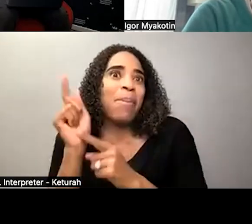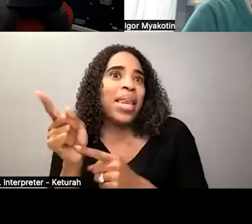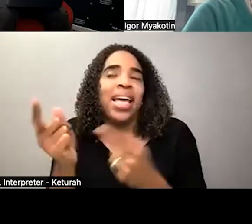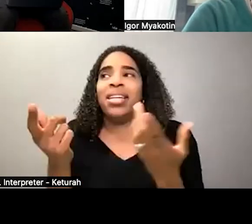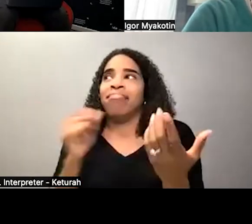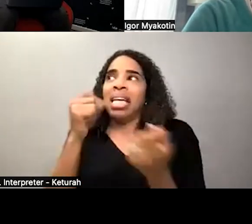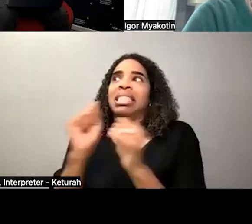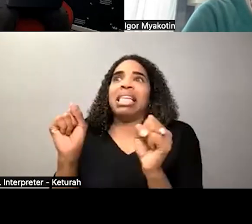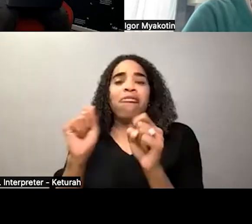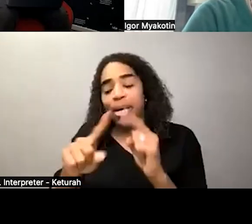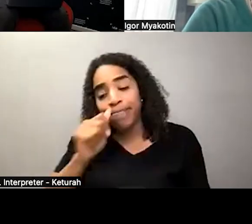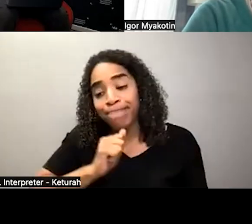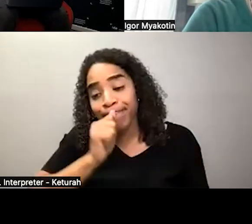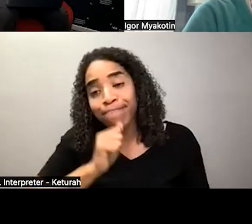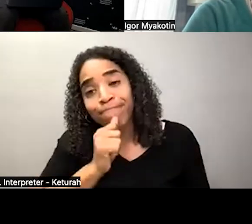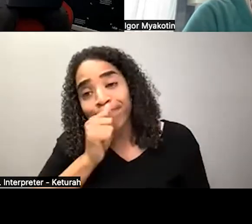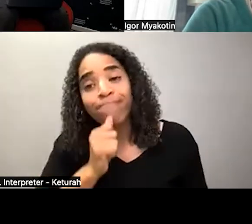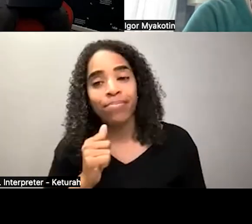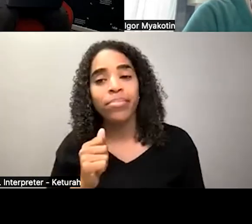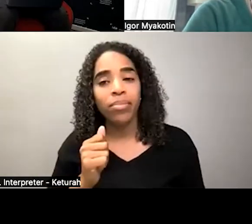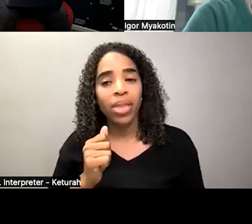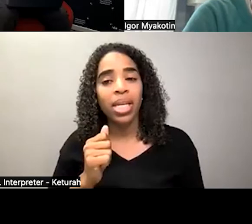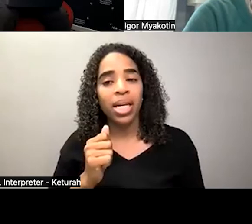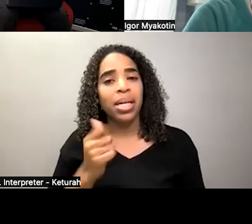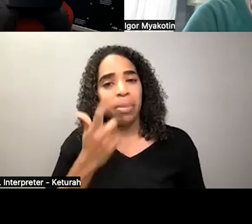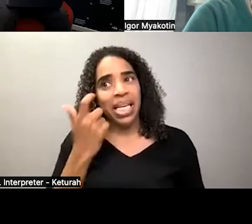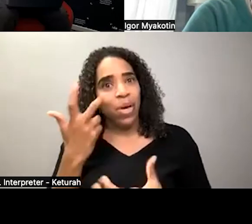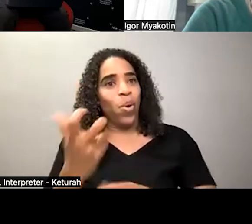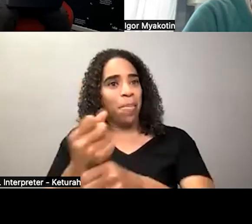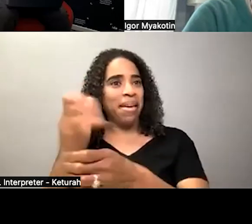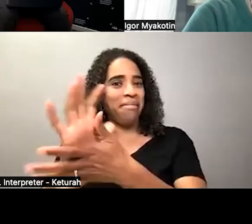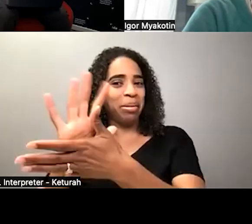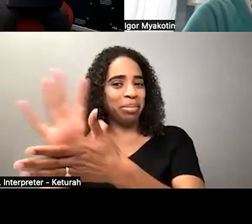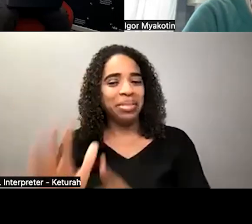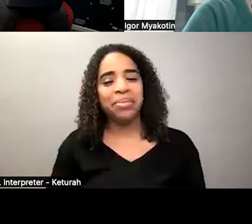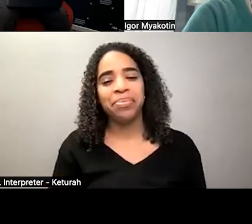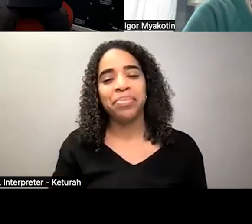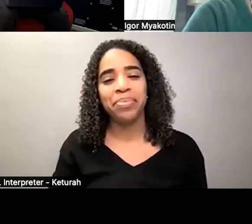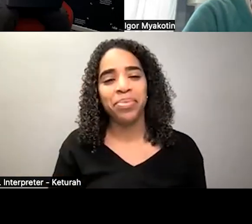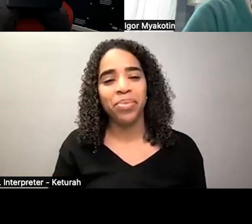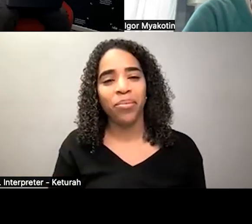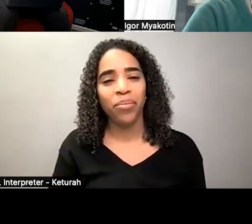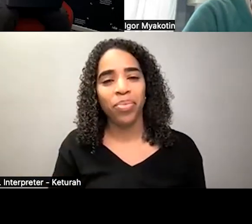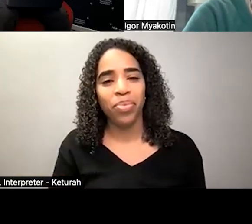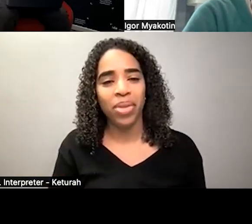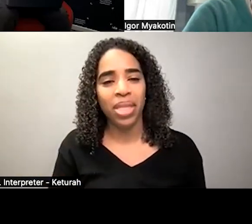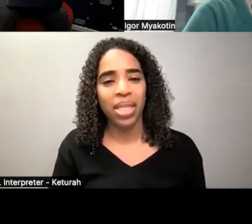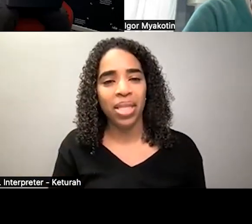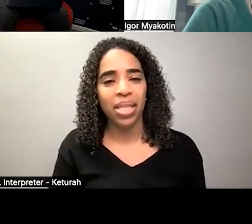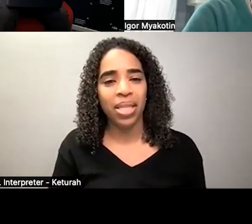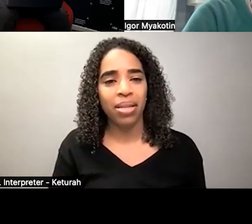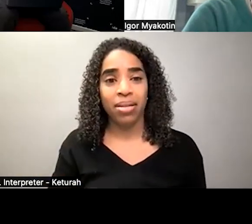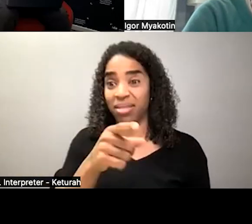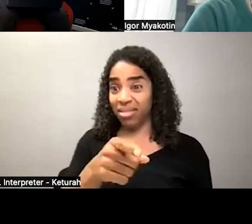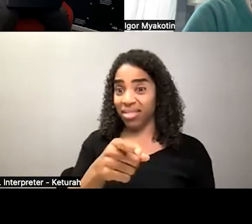everything just to continue being a filmmaker. It's not just you, it's also your family.